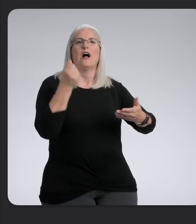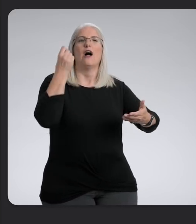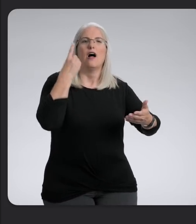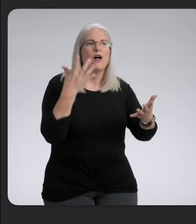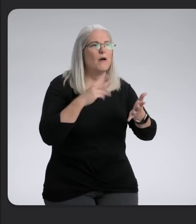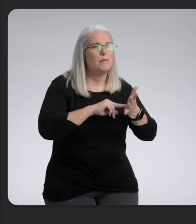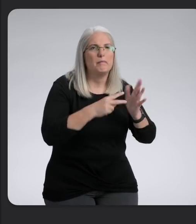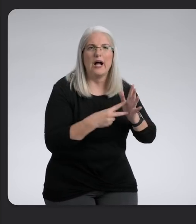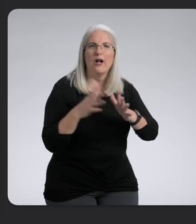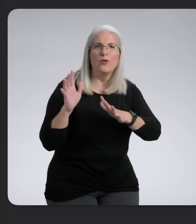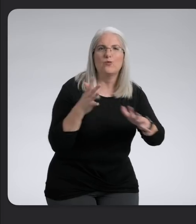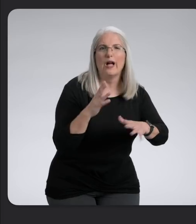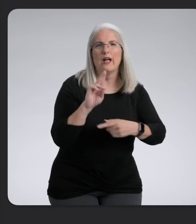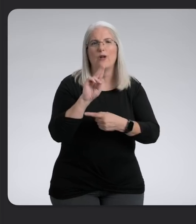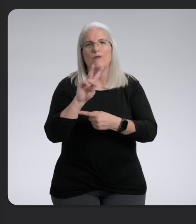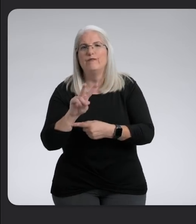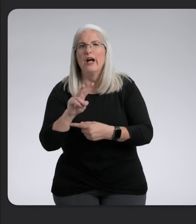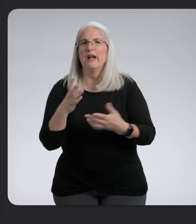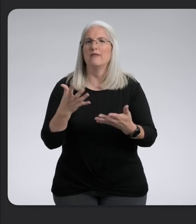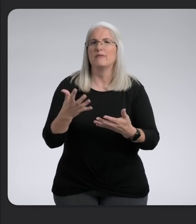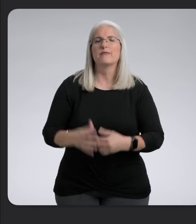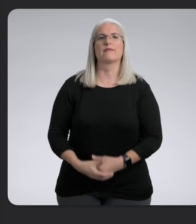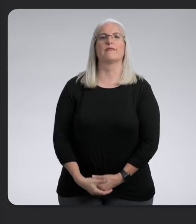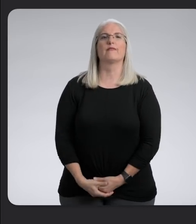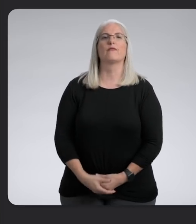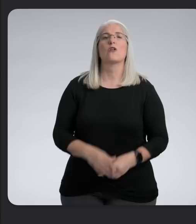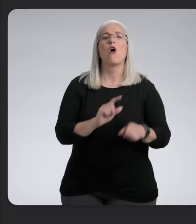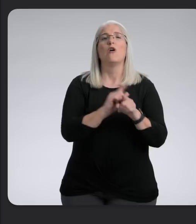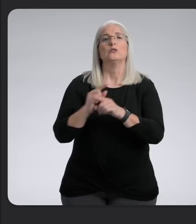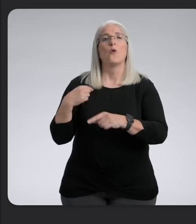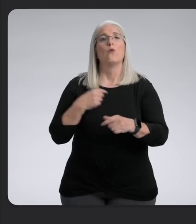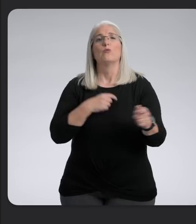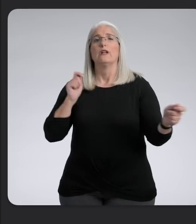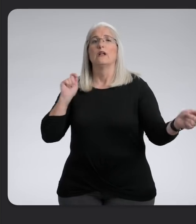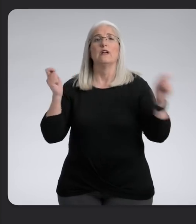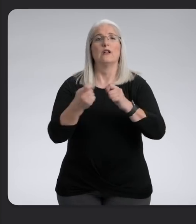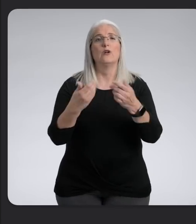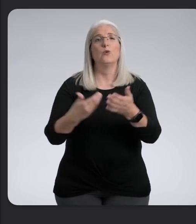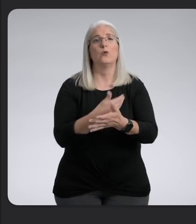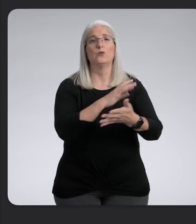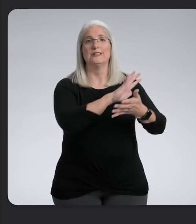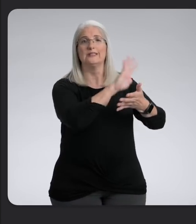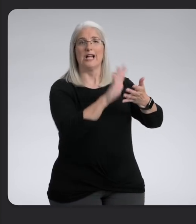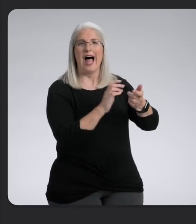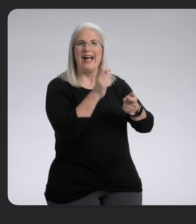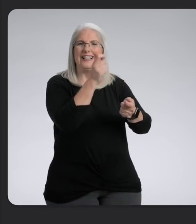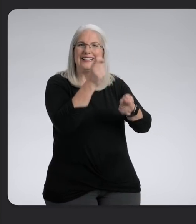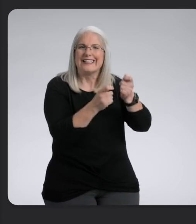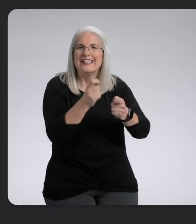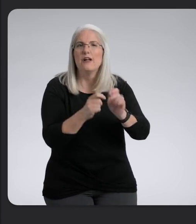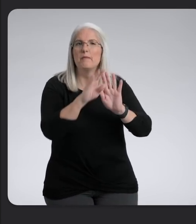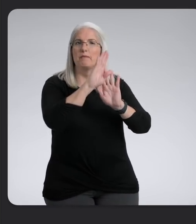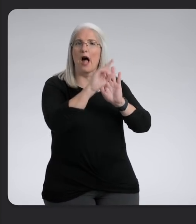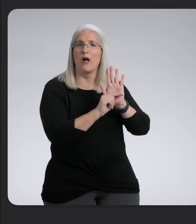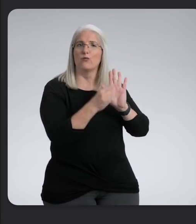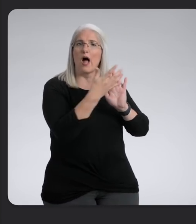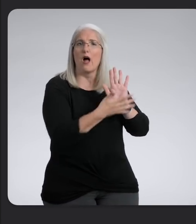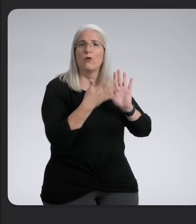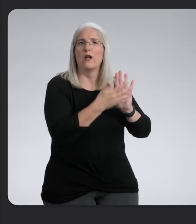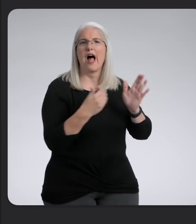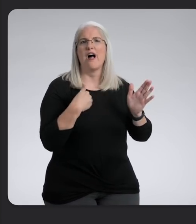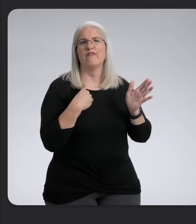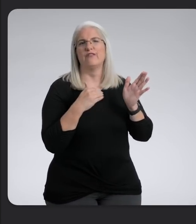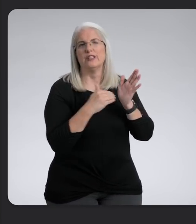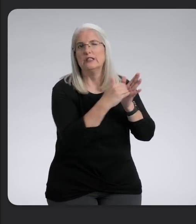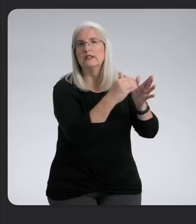and barometric pressure. And we've completely redesigned the gorgeous animated backgrounds. There are now thousands of variations that